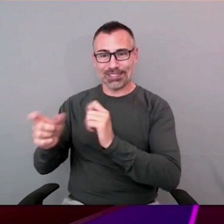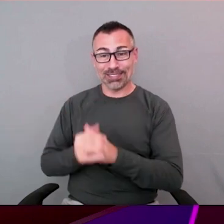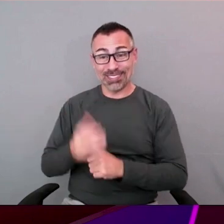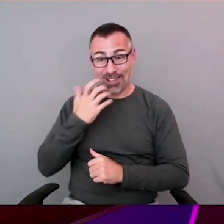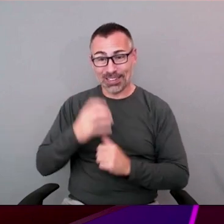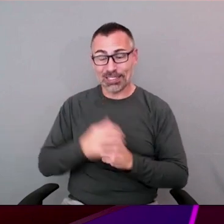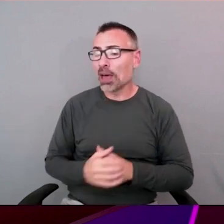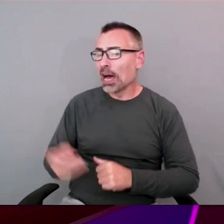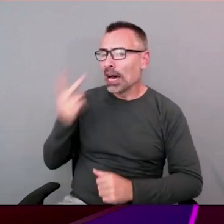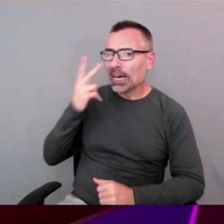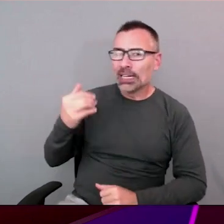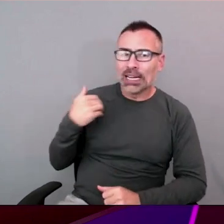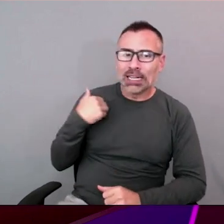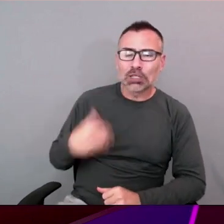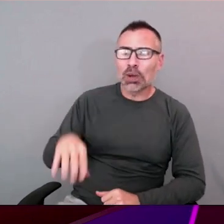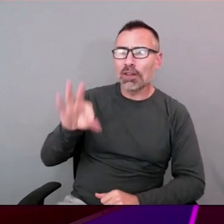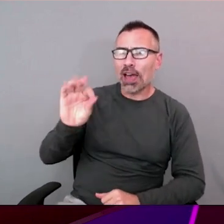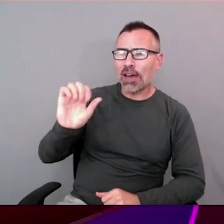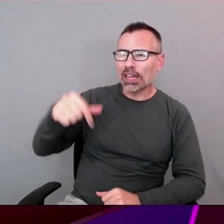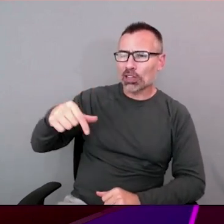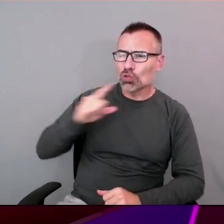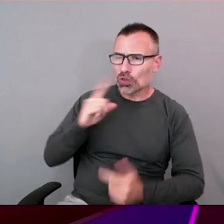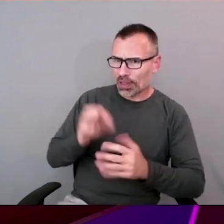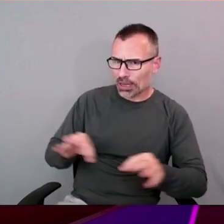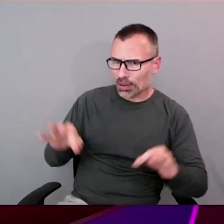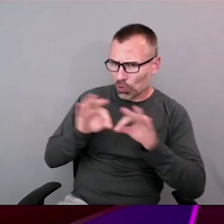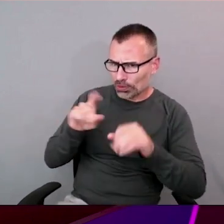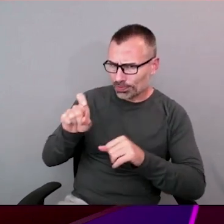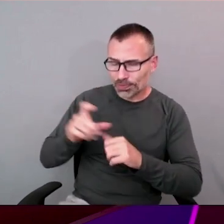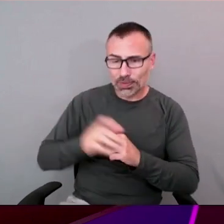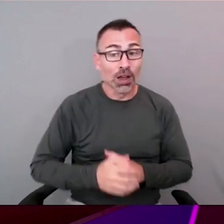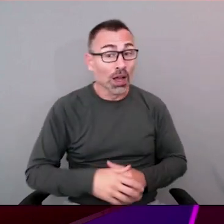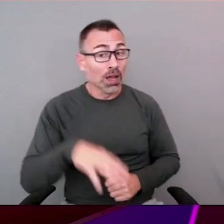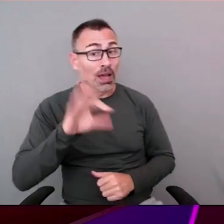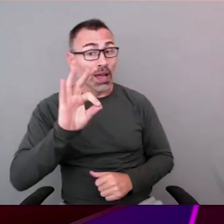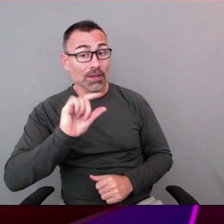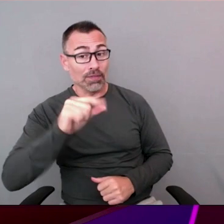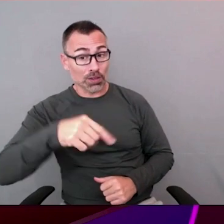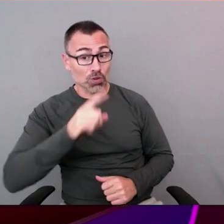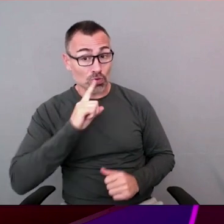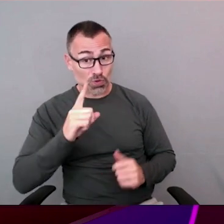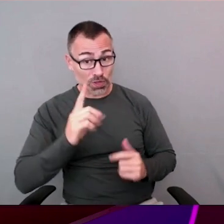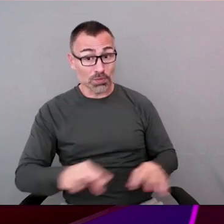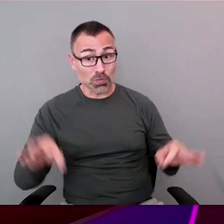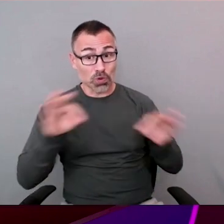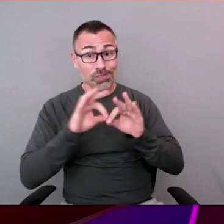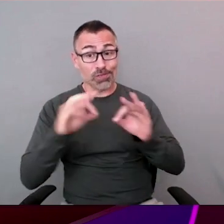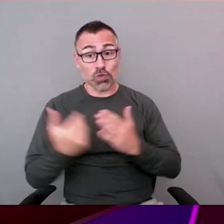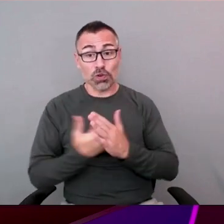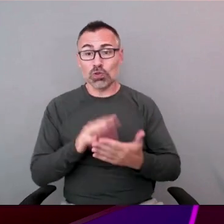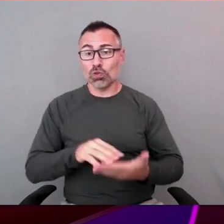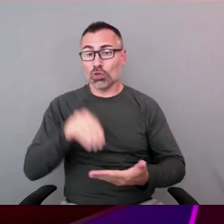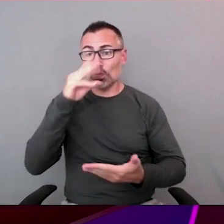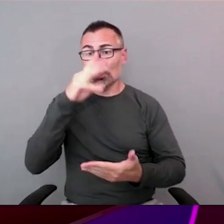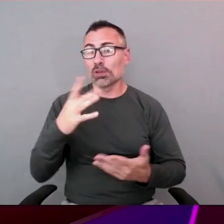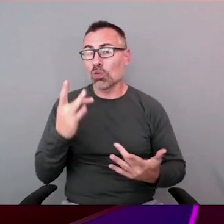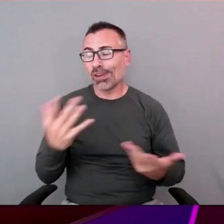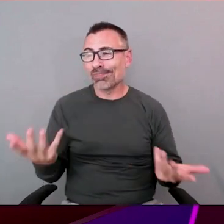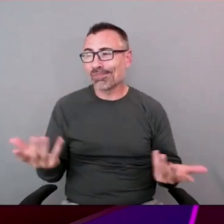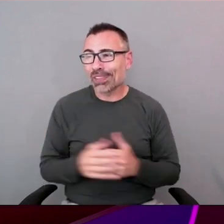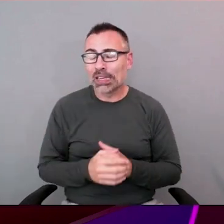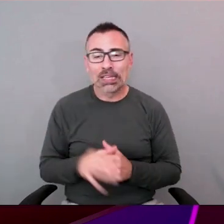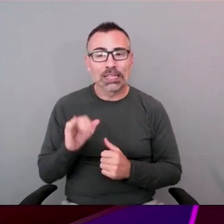for people who are just getting started? I think the FAQs are a really important part for new learners, right? I mean, especially if you're